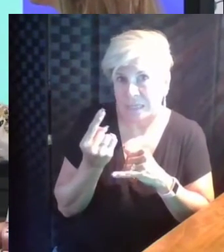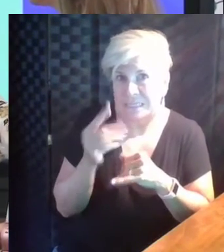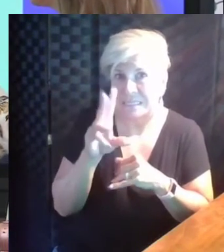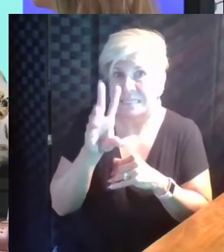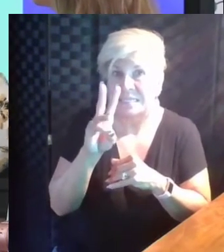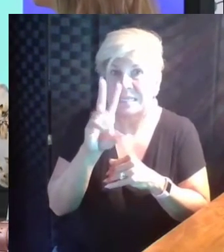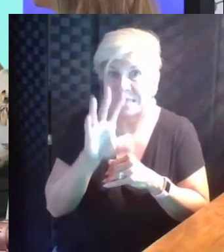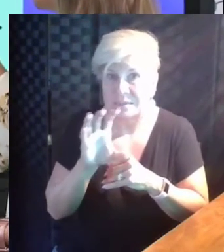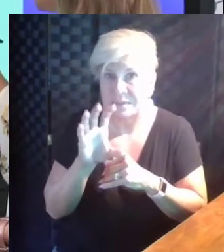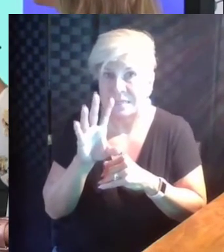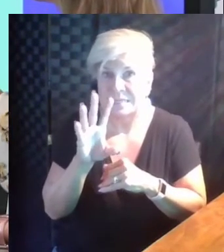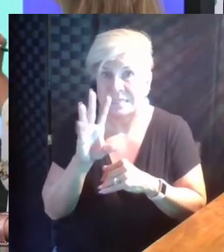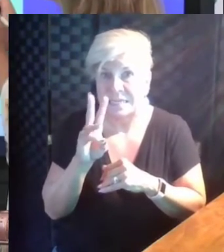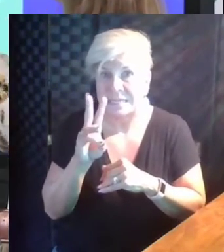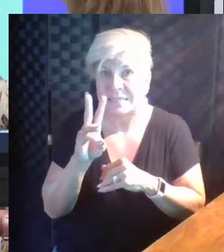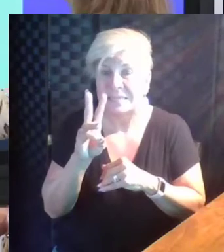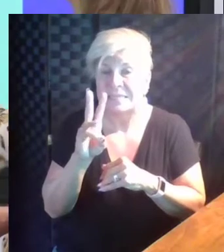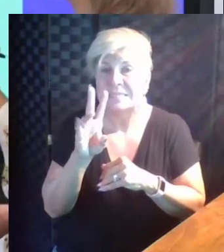got